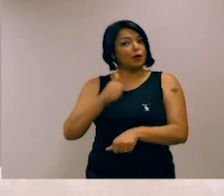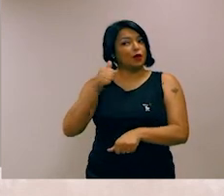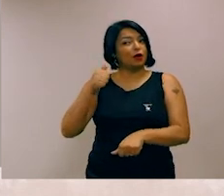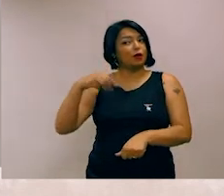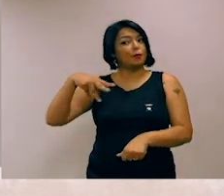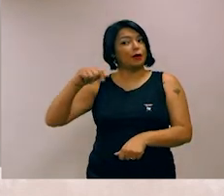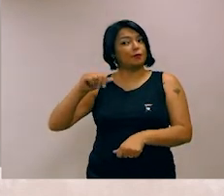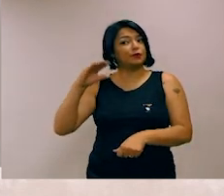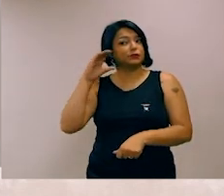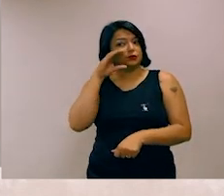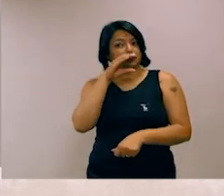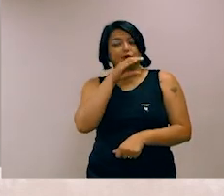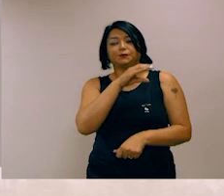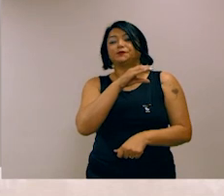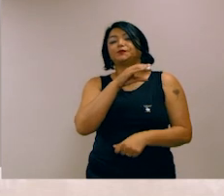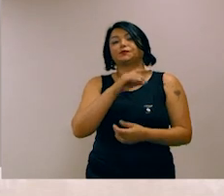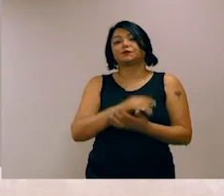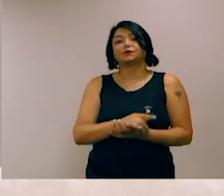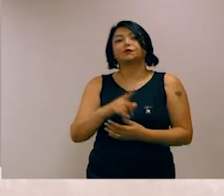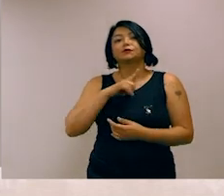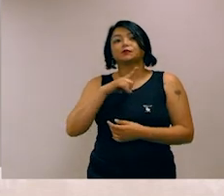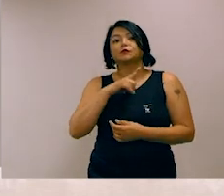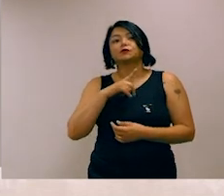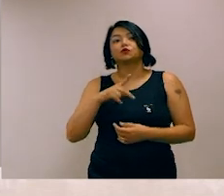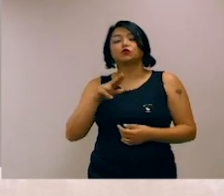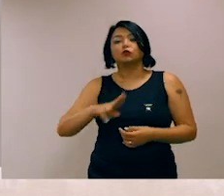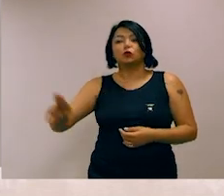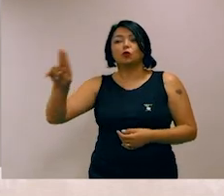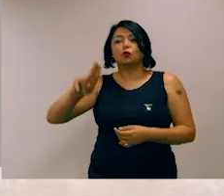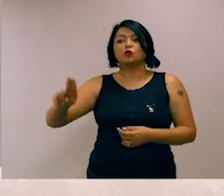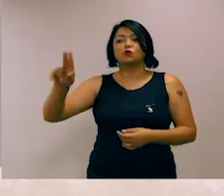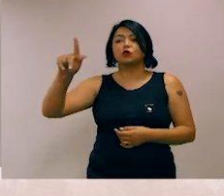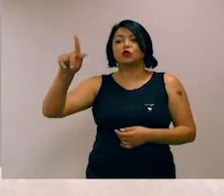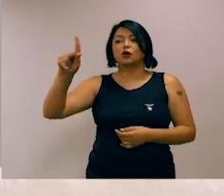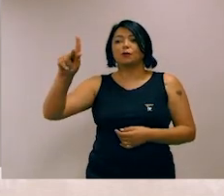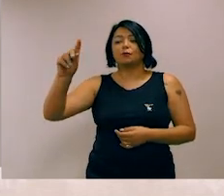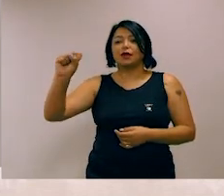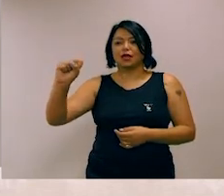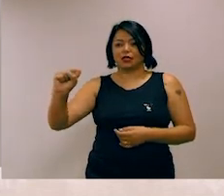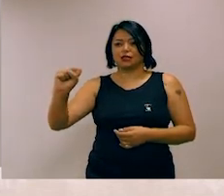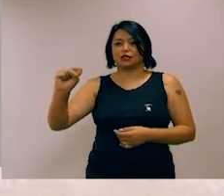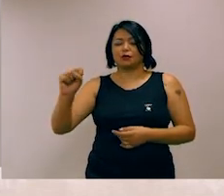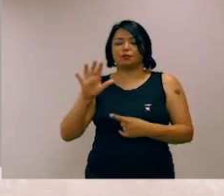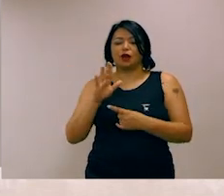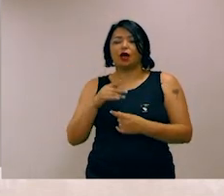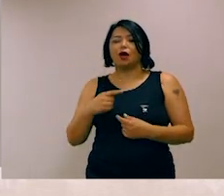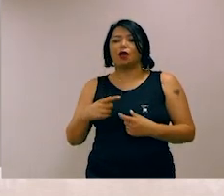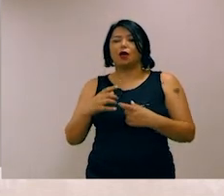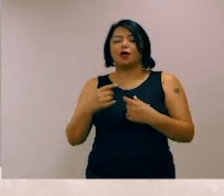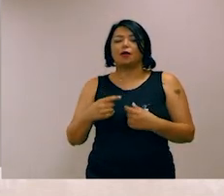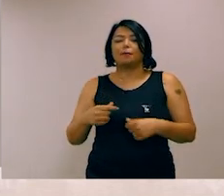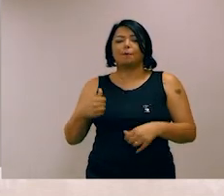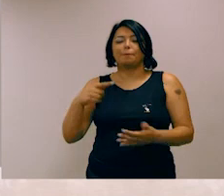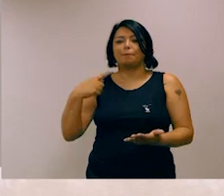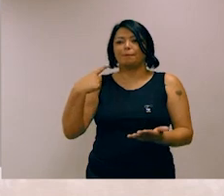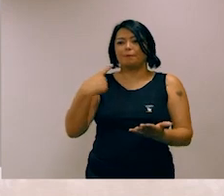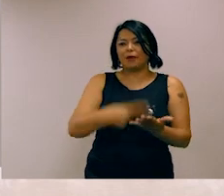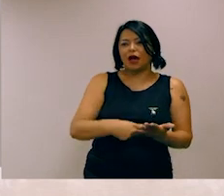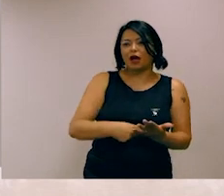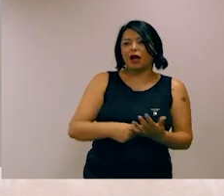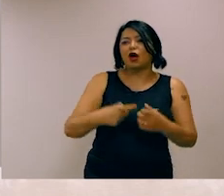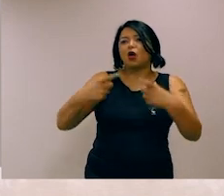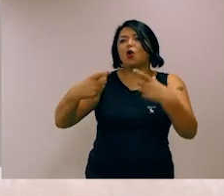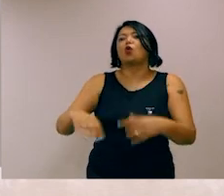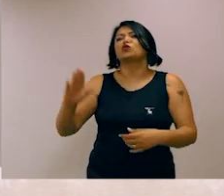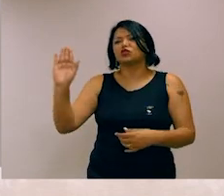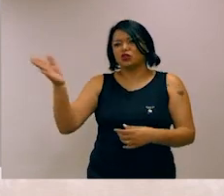And so the optimization of the heat map, we have been using GPS so that we can already analyze the